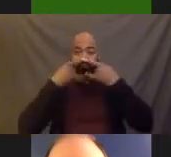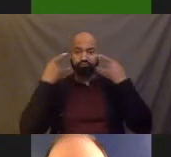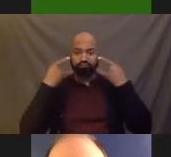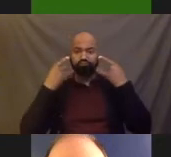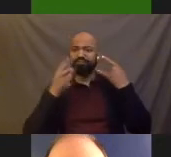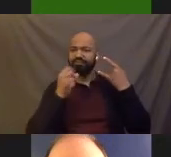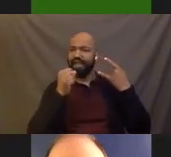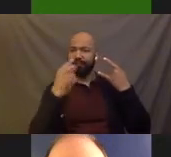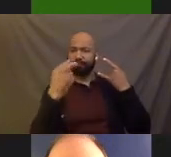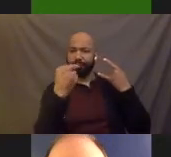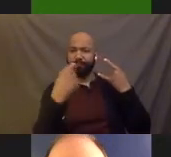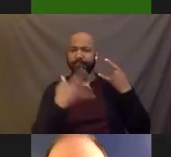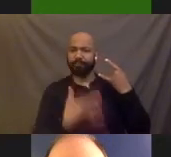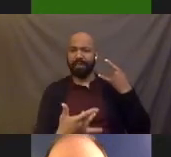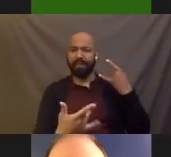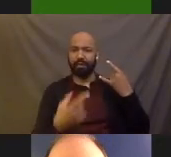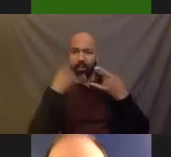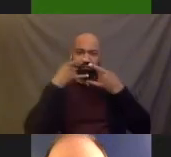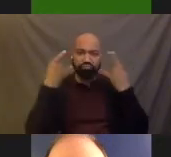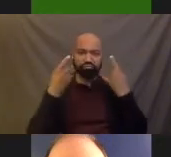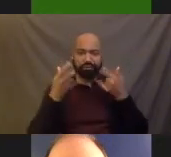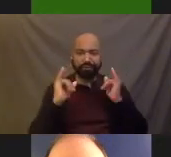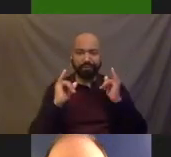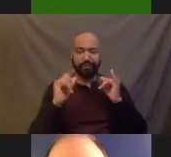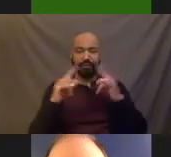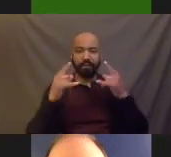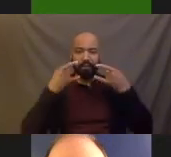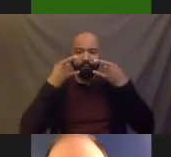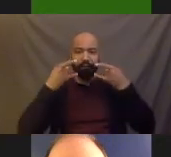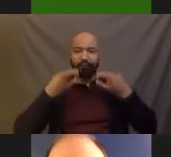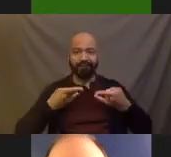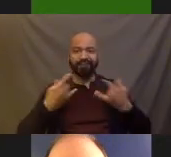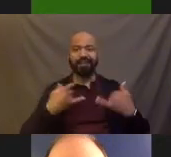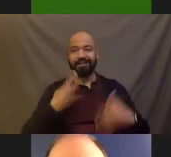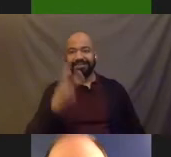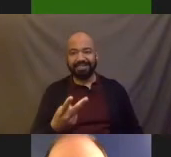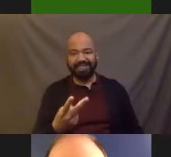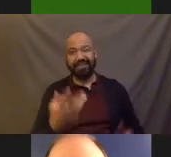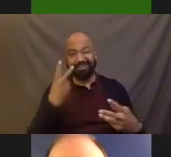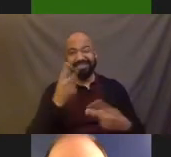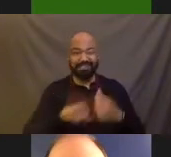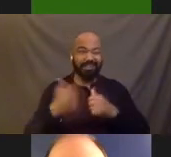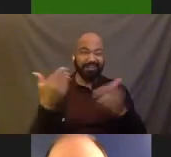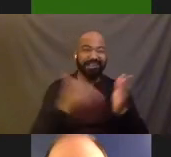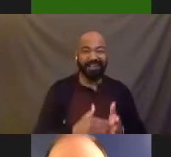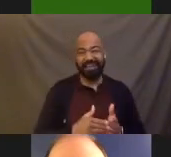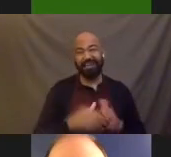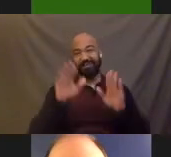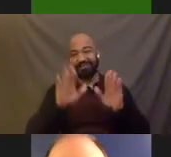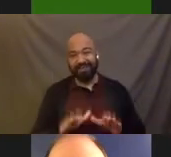miss when I'm at work and I'm all masked up still, and they're masked up. So let's get back to seeing each other. That would be